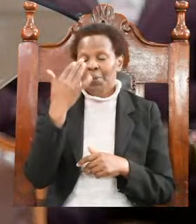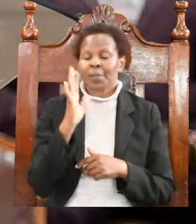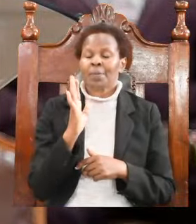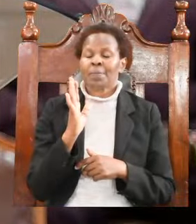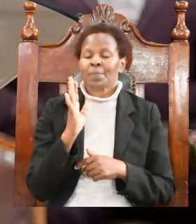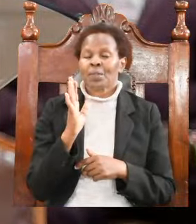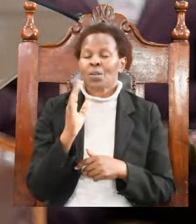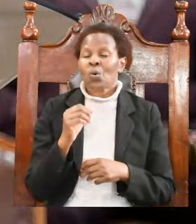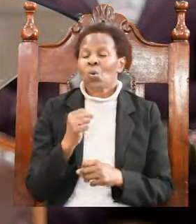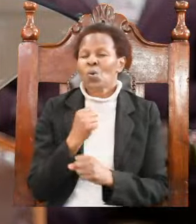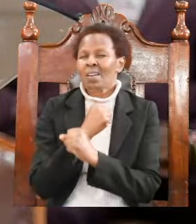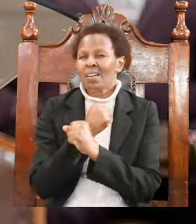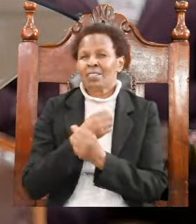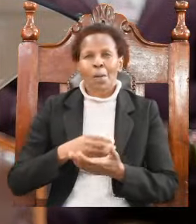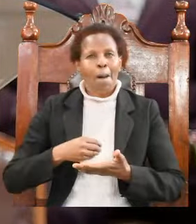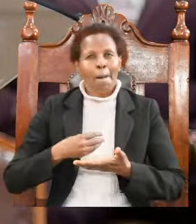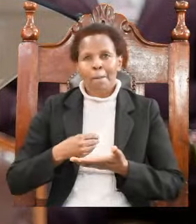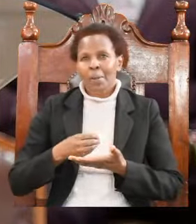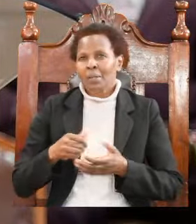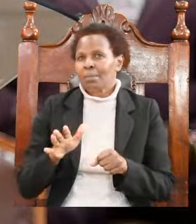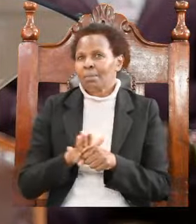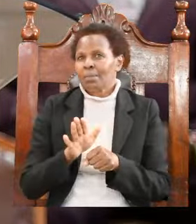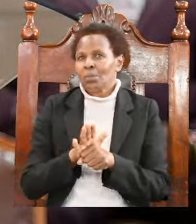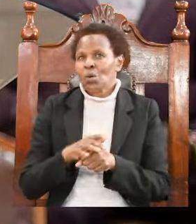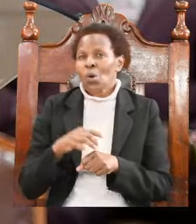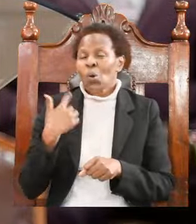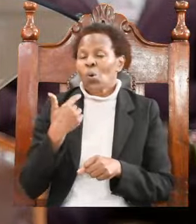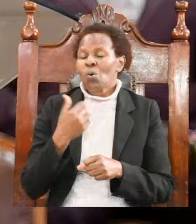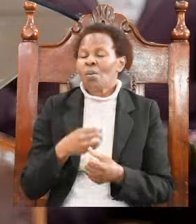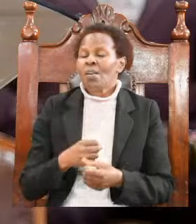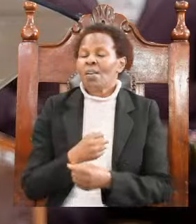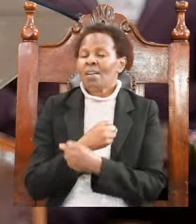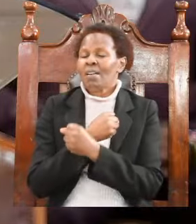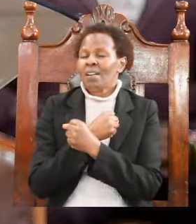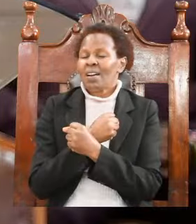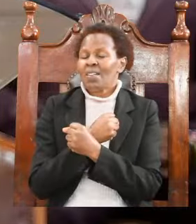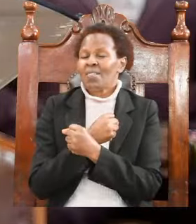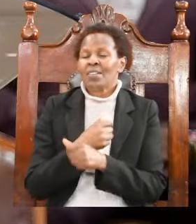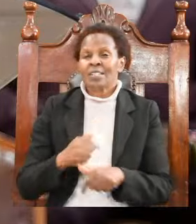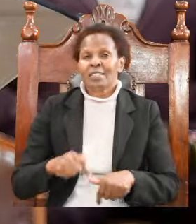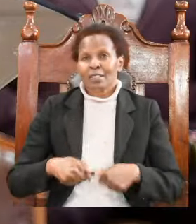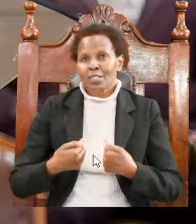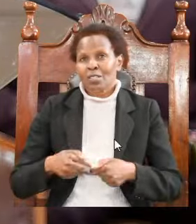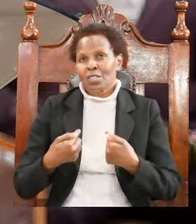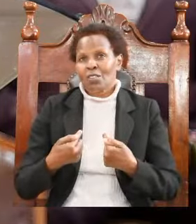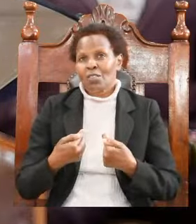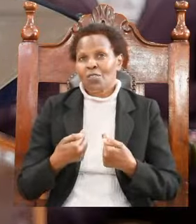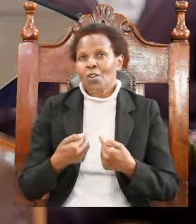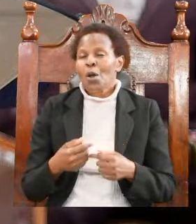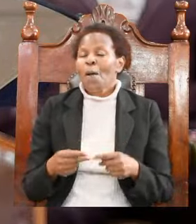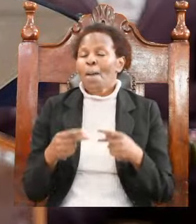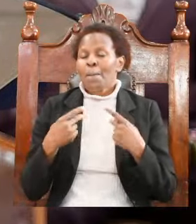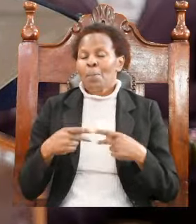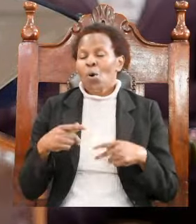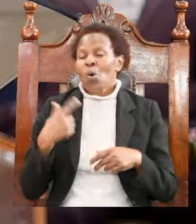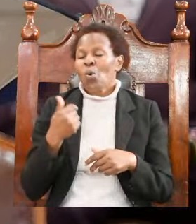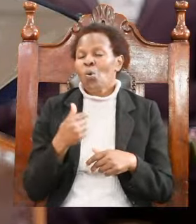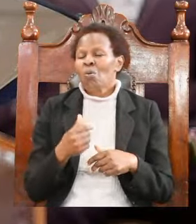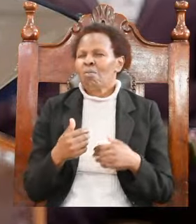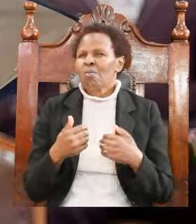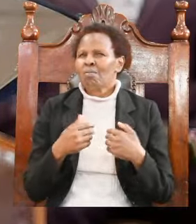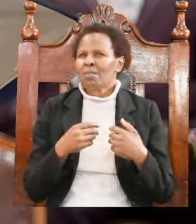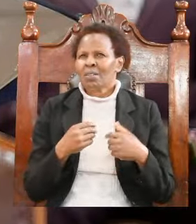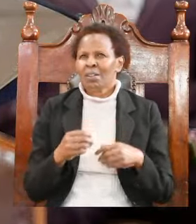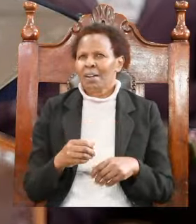are lovers of money, people who are lovers of self, people who are heartless,